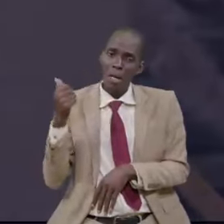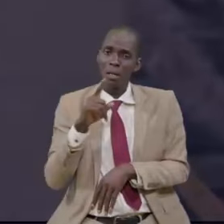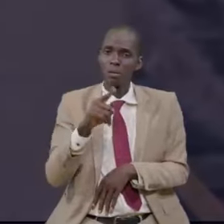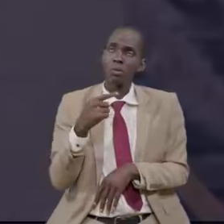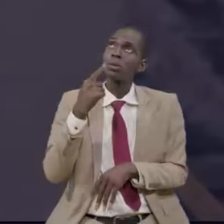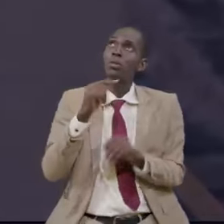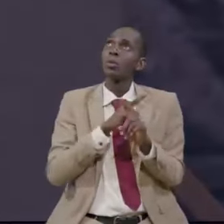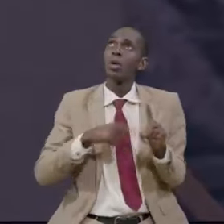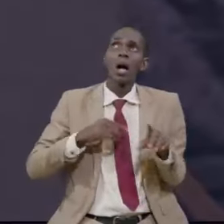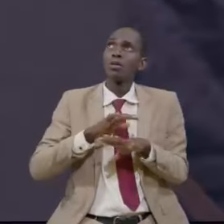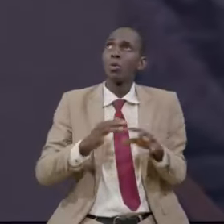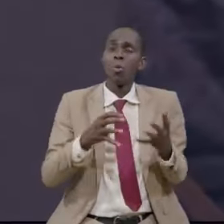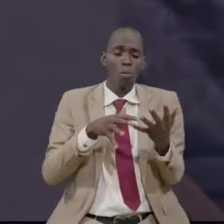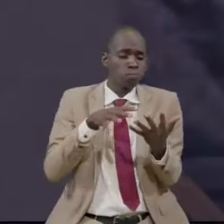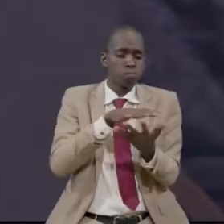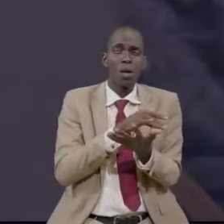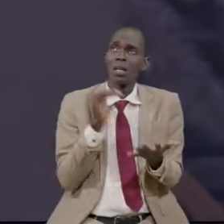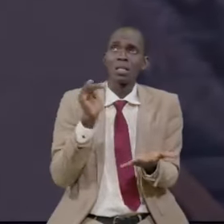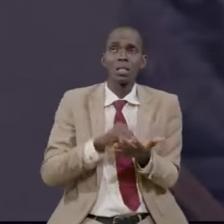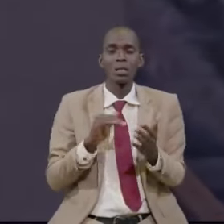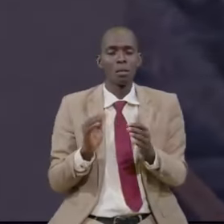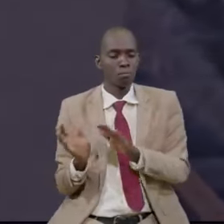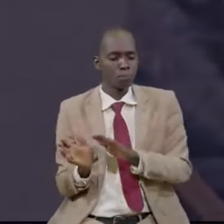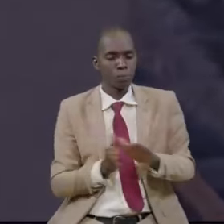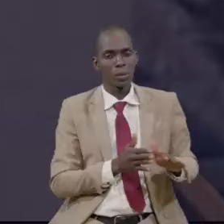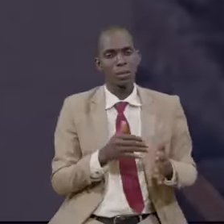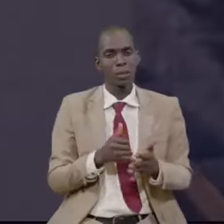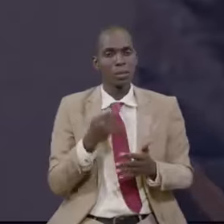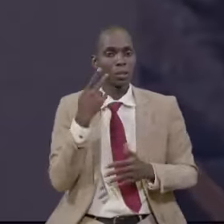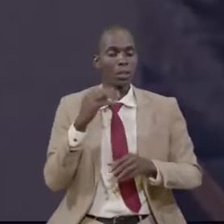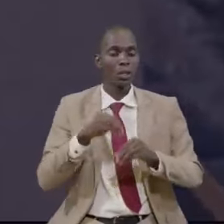lay them aside. Look at verse 2. In verse 2, it says, as